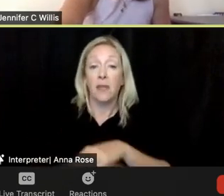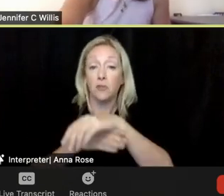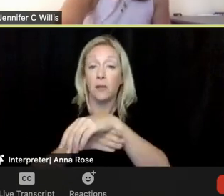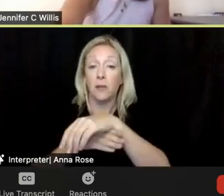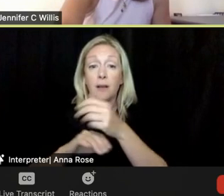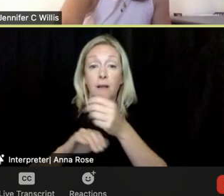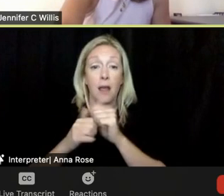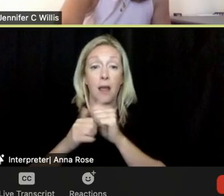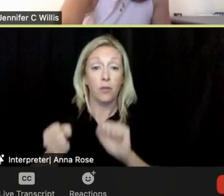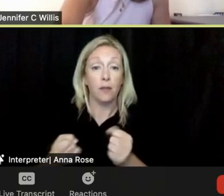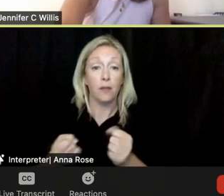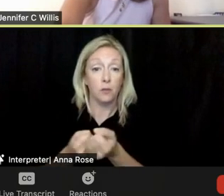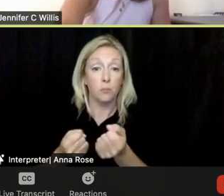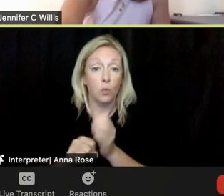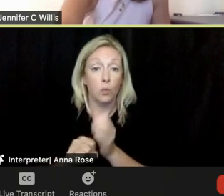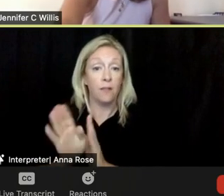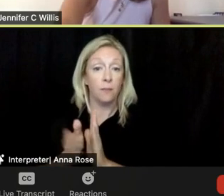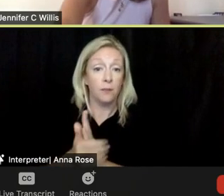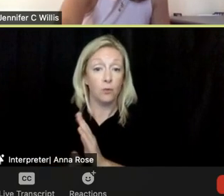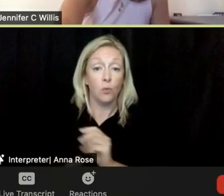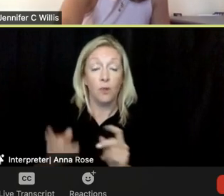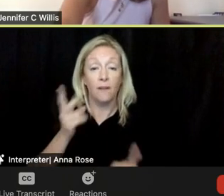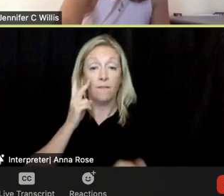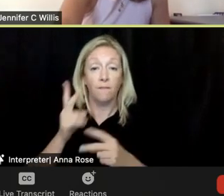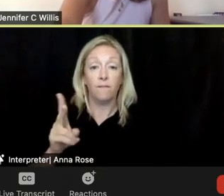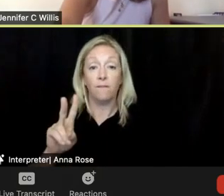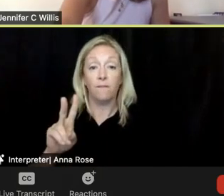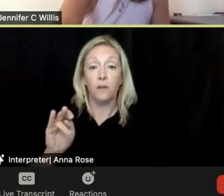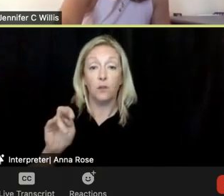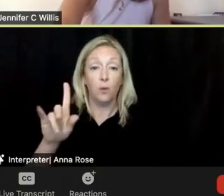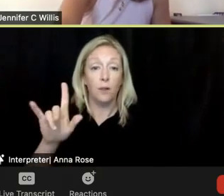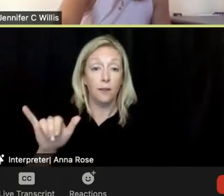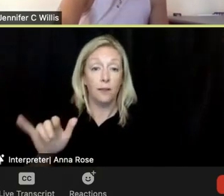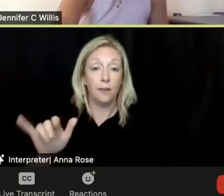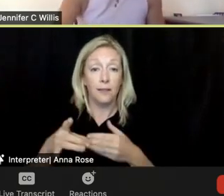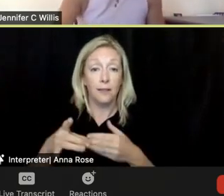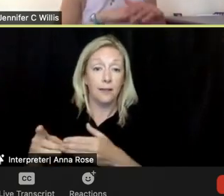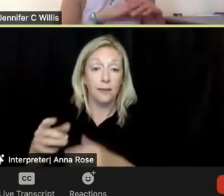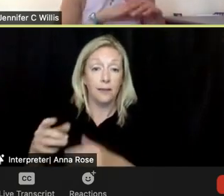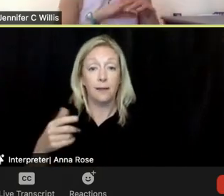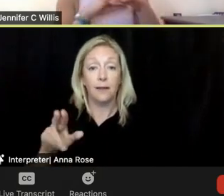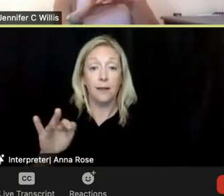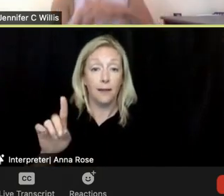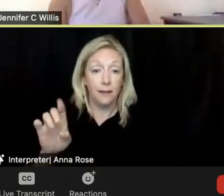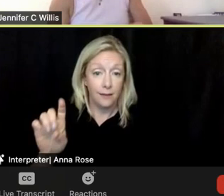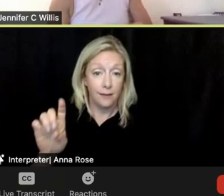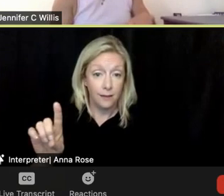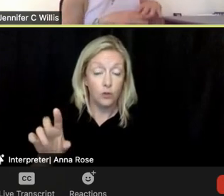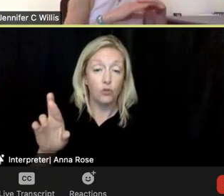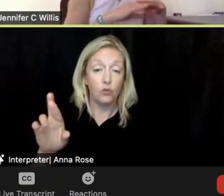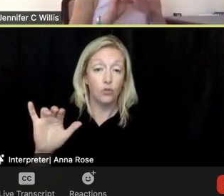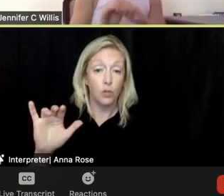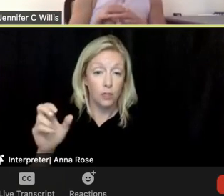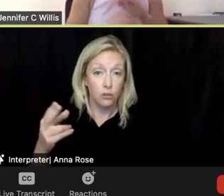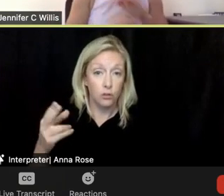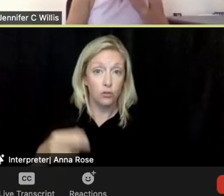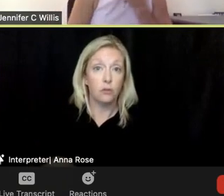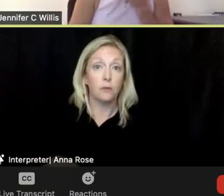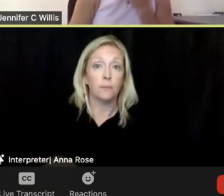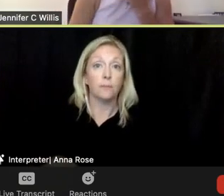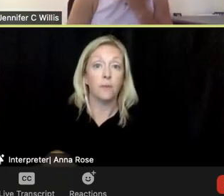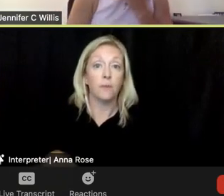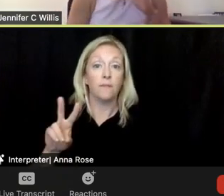reach? Any additional considerations when we're thinking about ways that we help our students